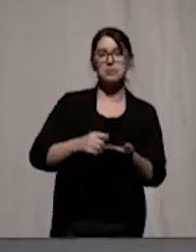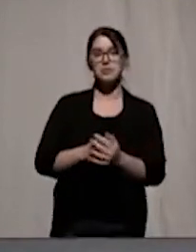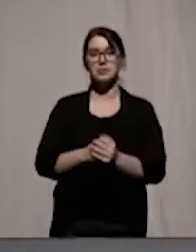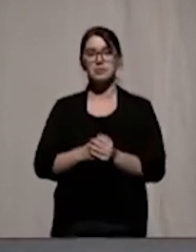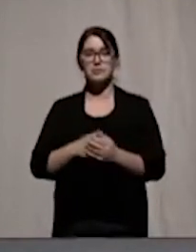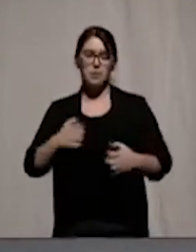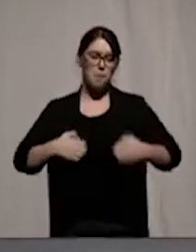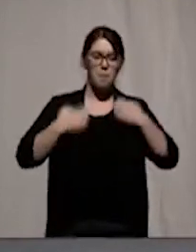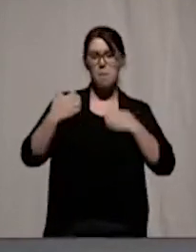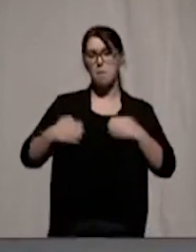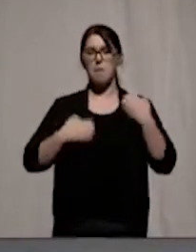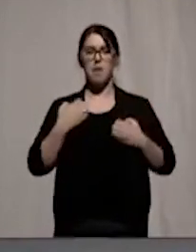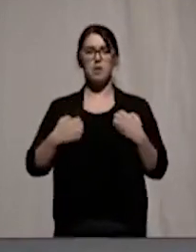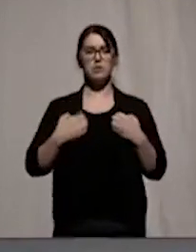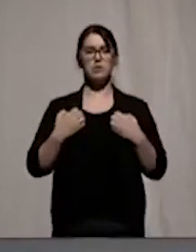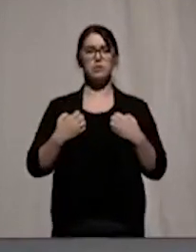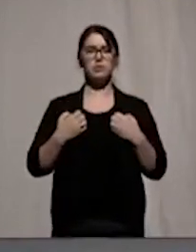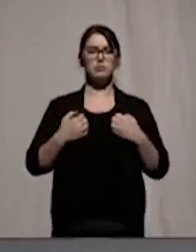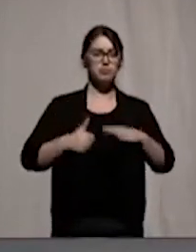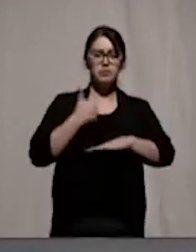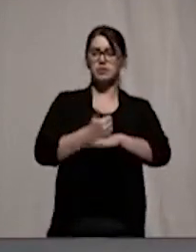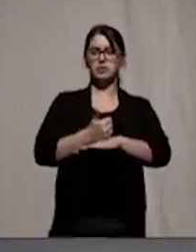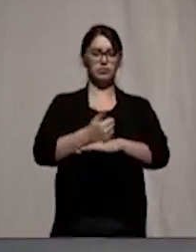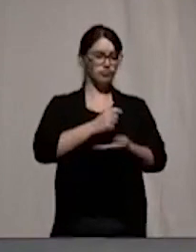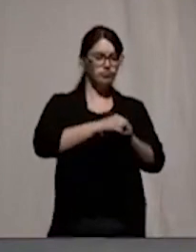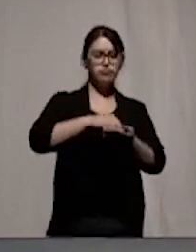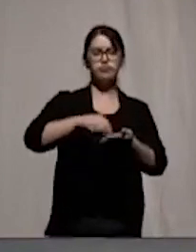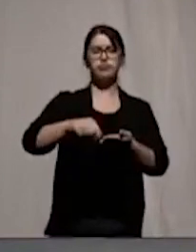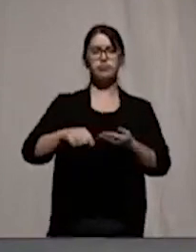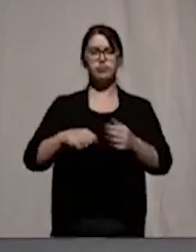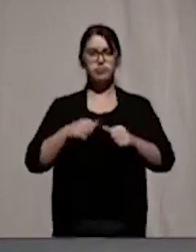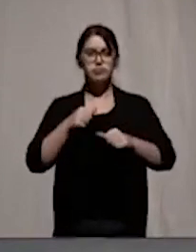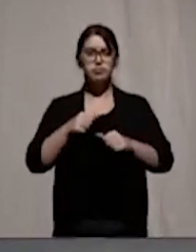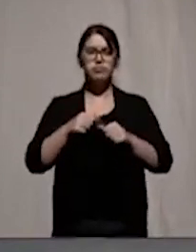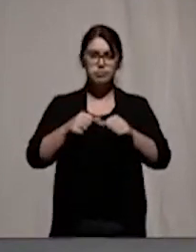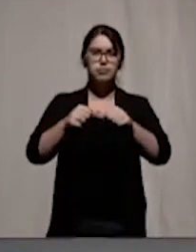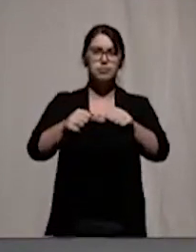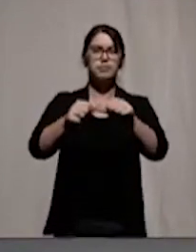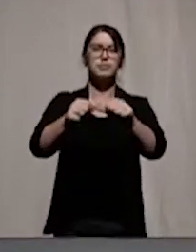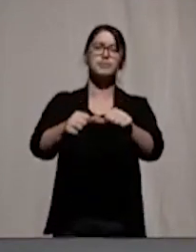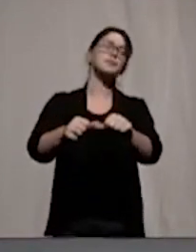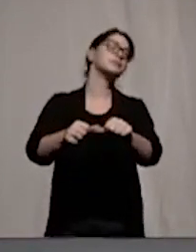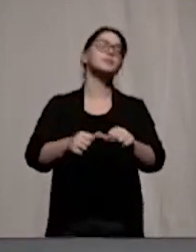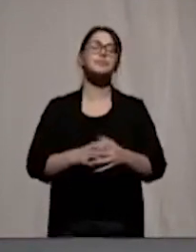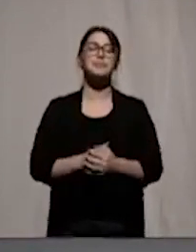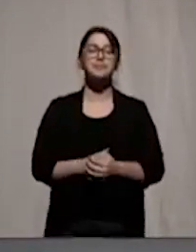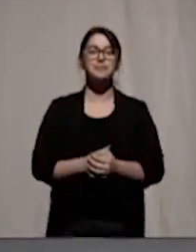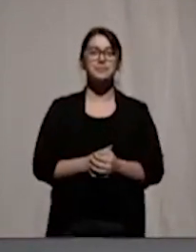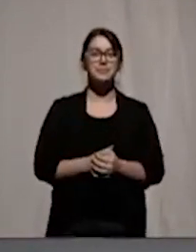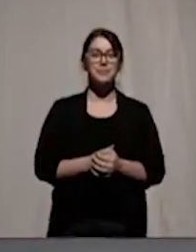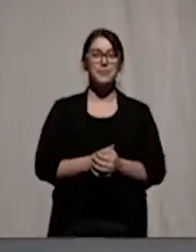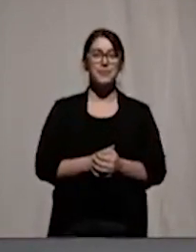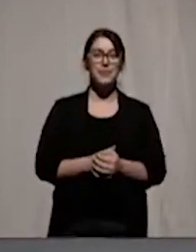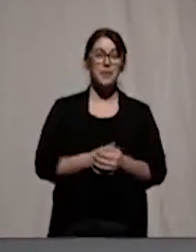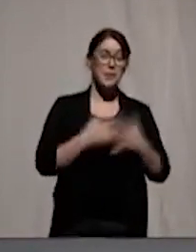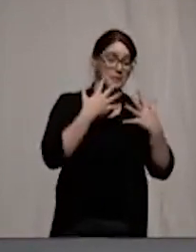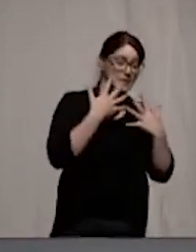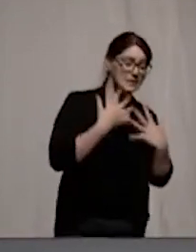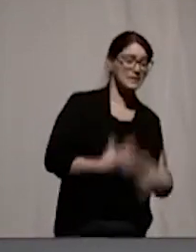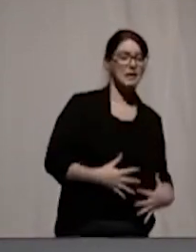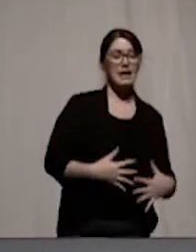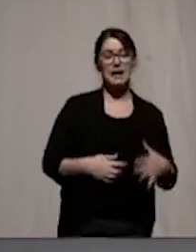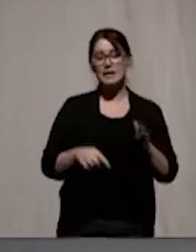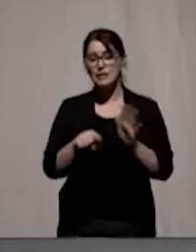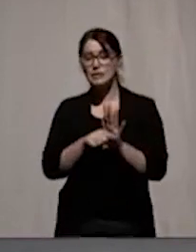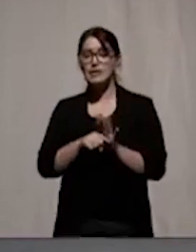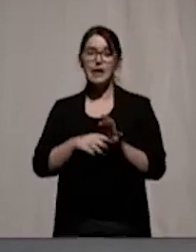we keep the letters nice and short and sweet, so you're not reliving past, sad days or if there's negative emotions, but it's